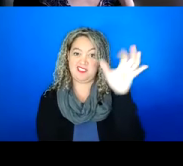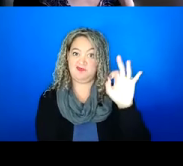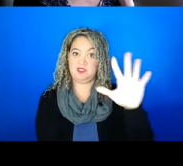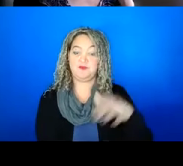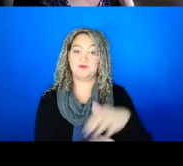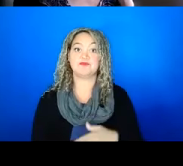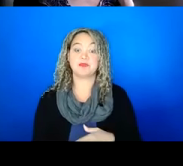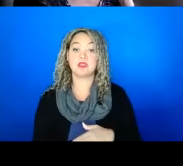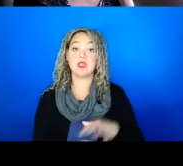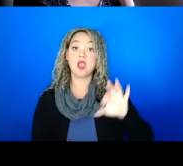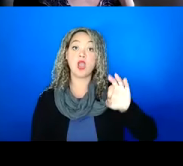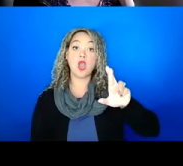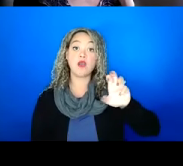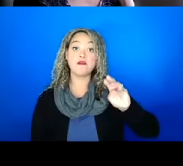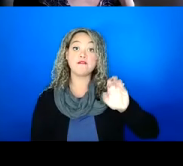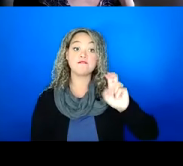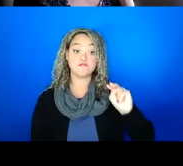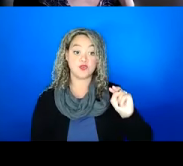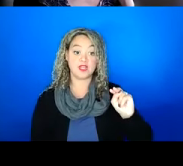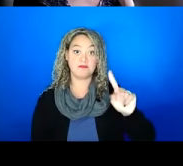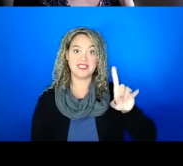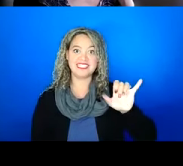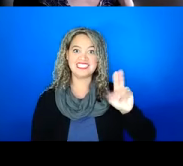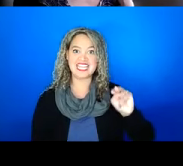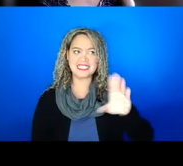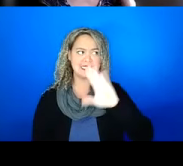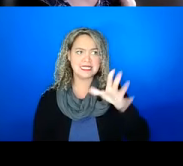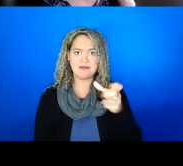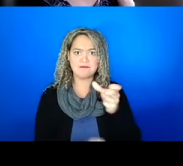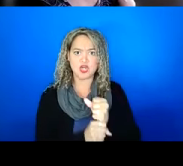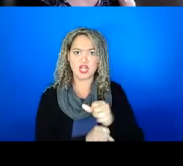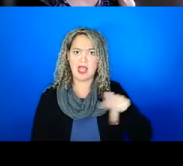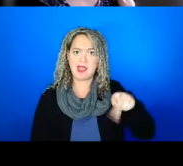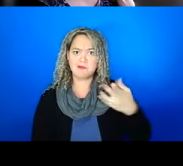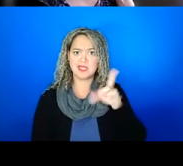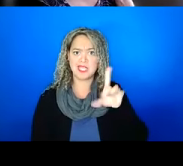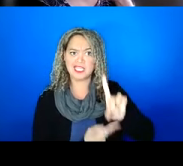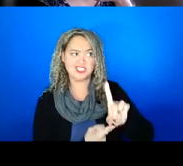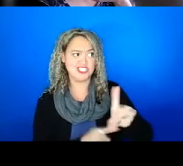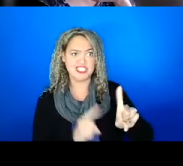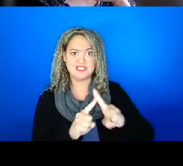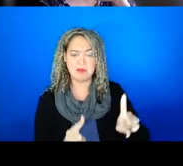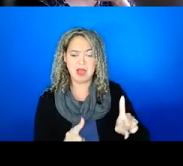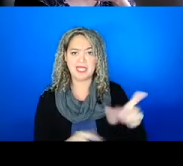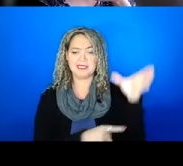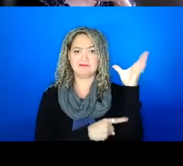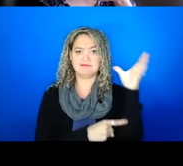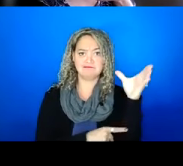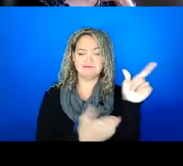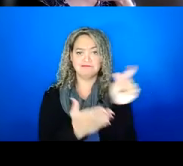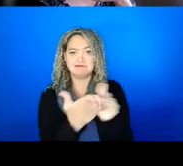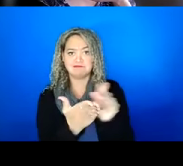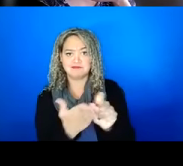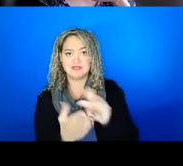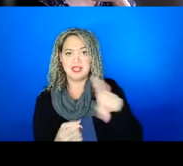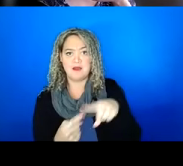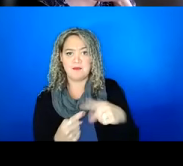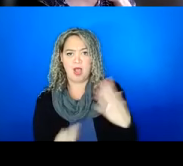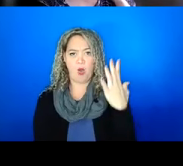that Freeman Dyson never got a PhD and talked and wrote vigorously about why he thought that was